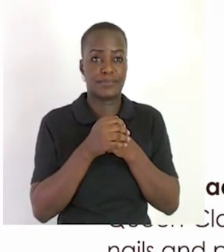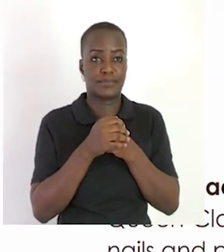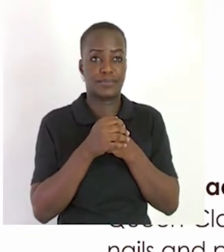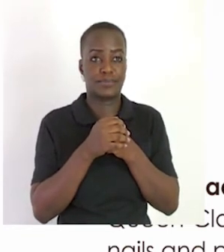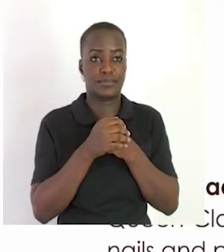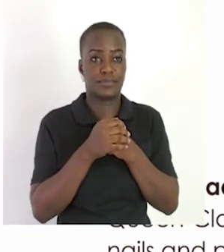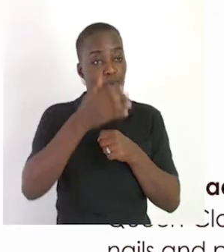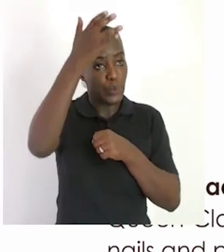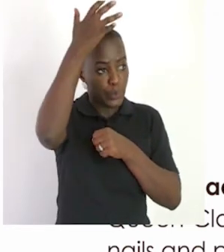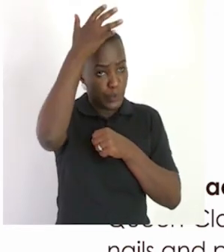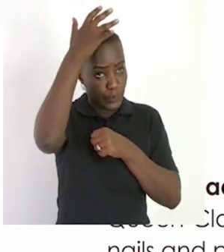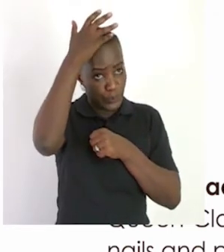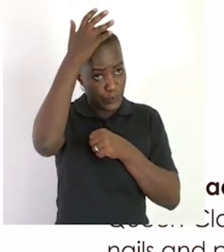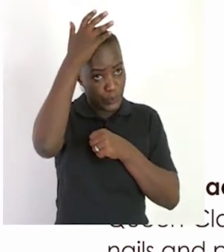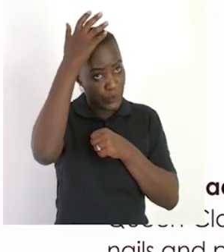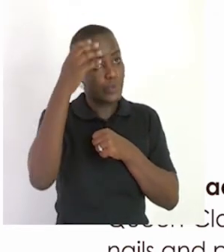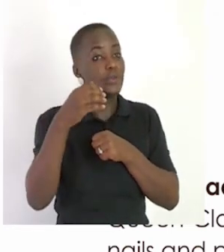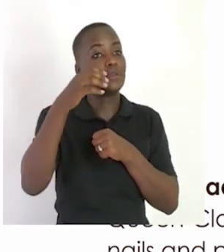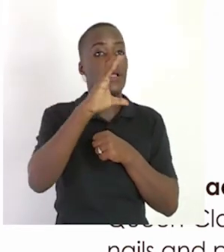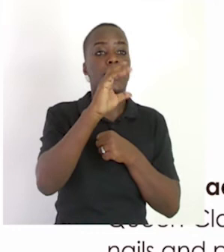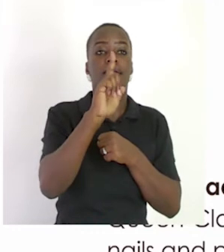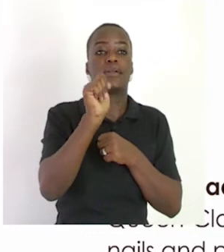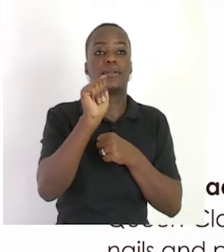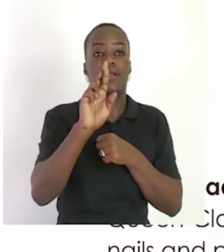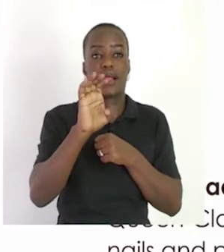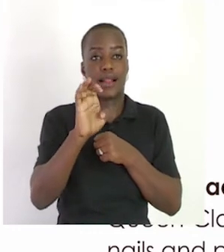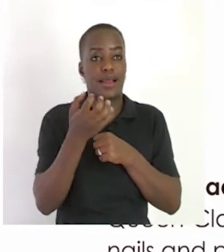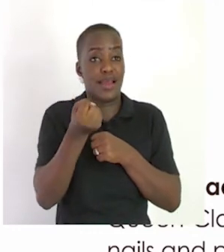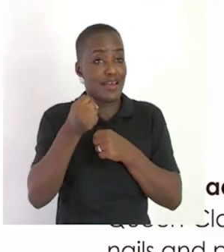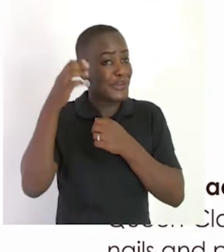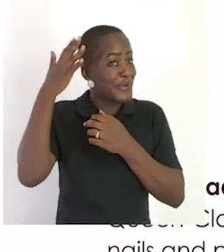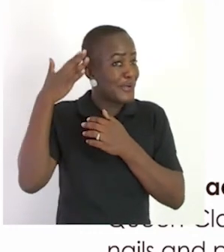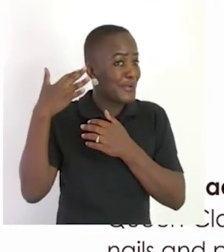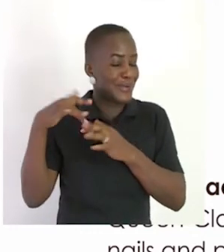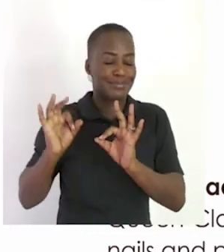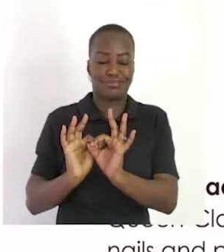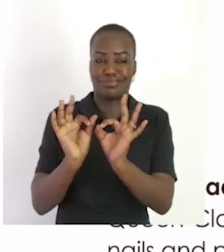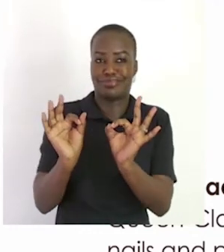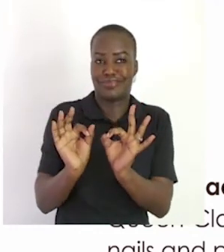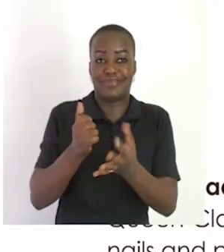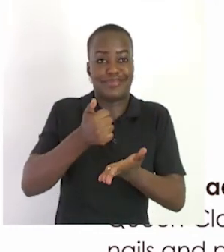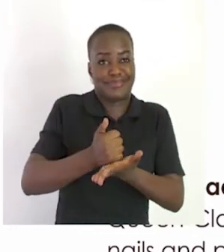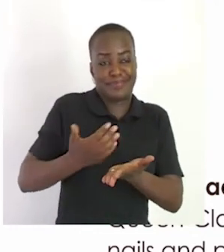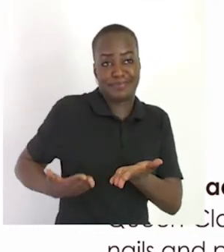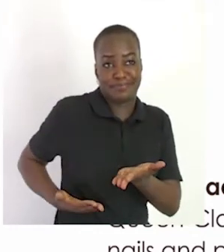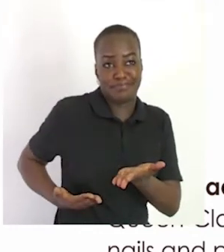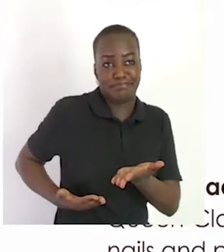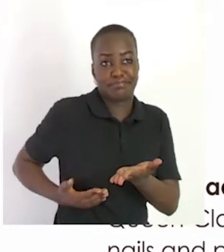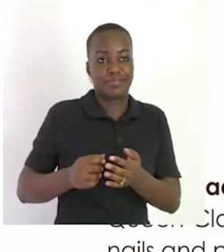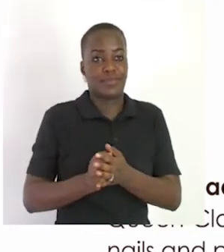Queen Claire with the fair hair sits on a chair while